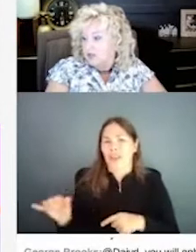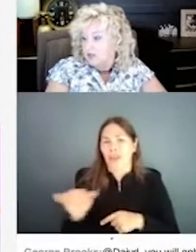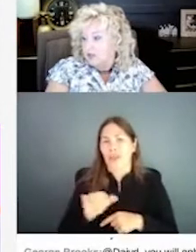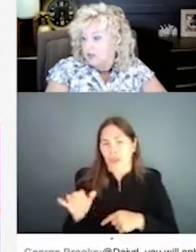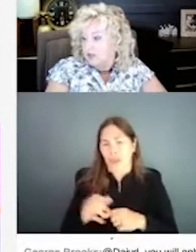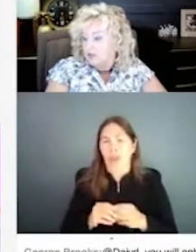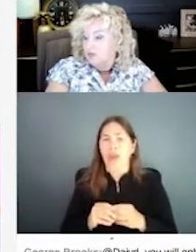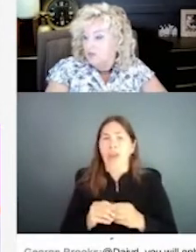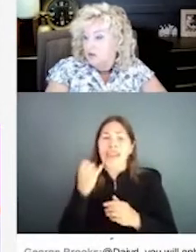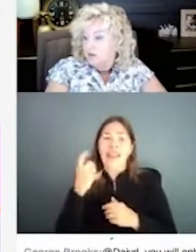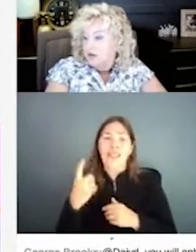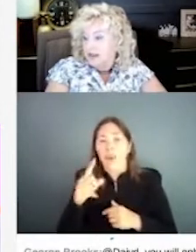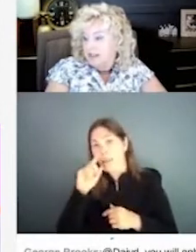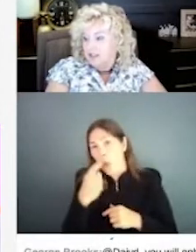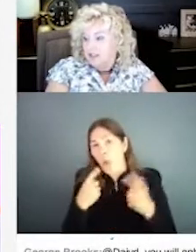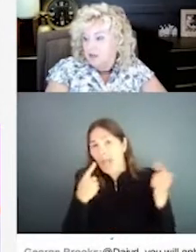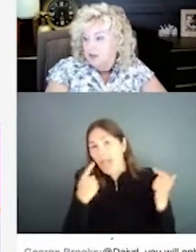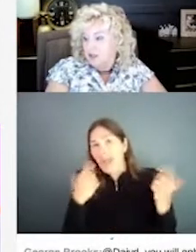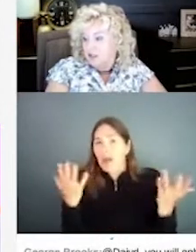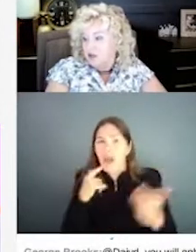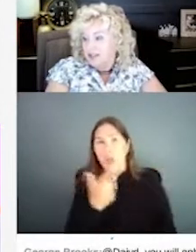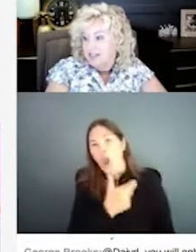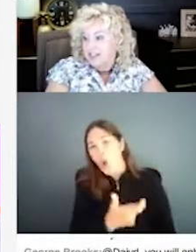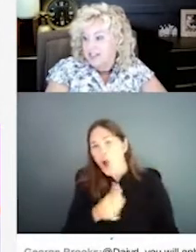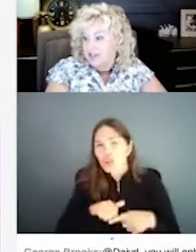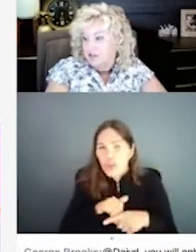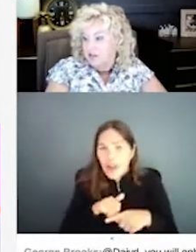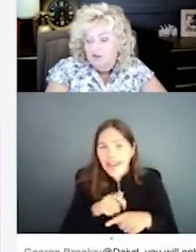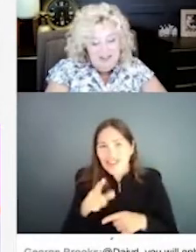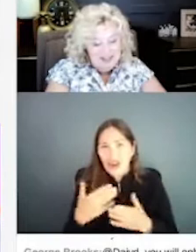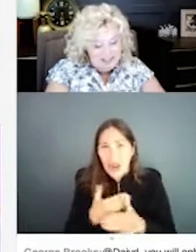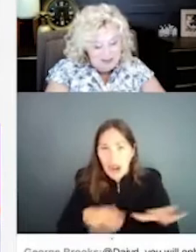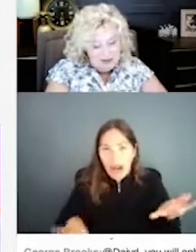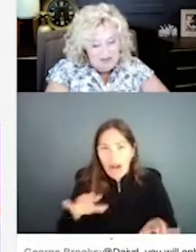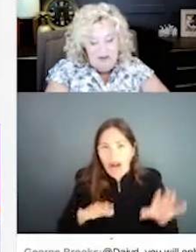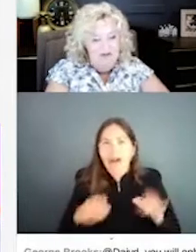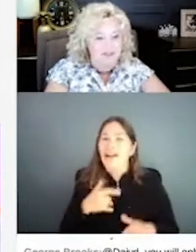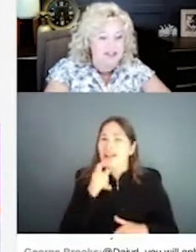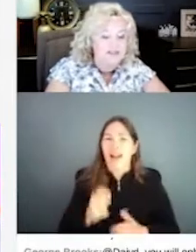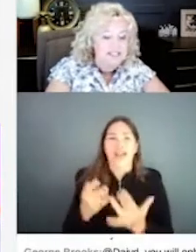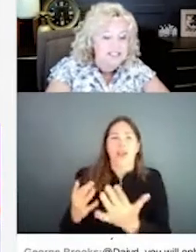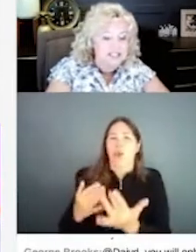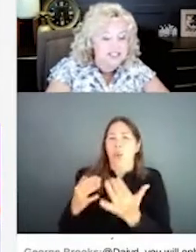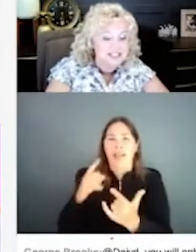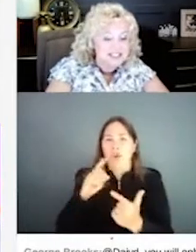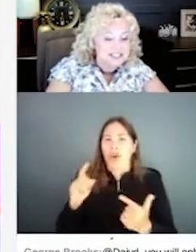you're, bored one night and you just want to watch a training, then you're new, you don't have to wait for a live